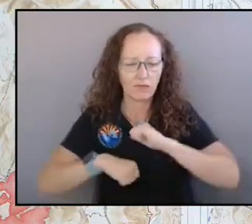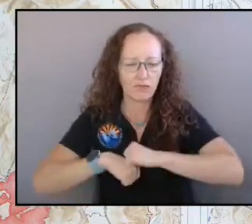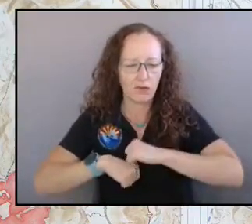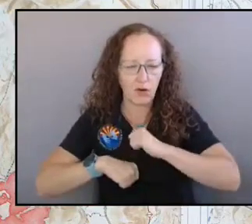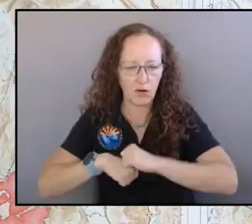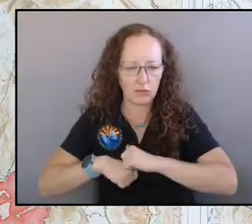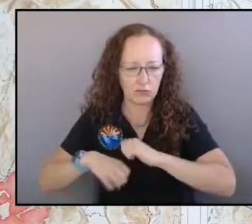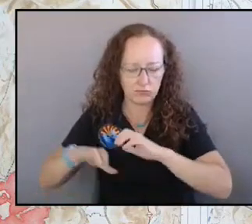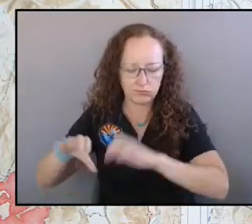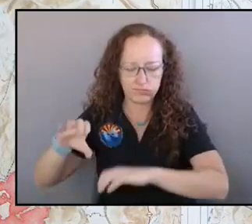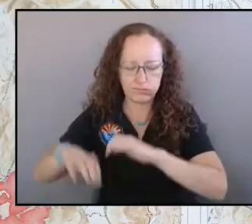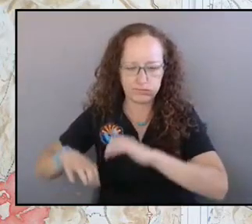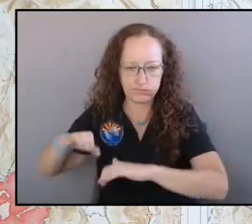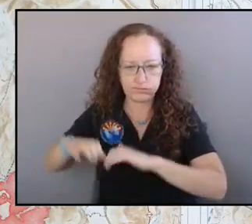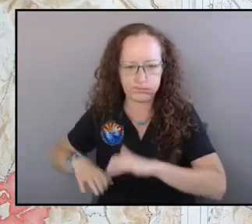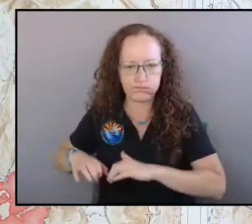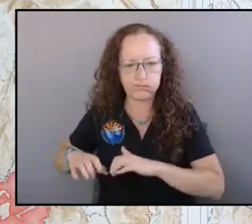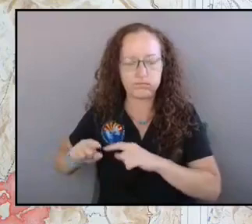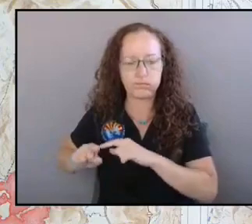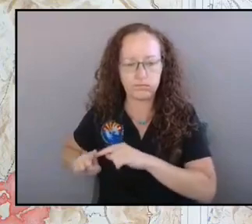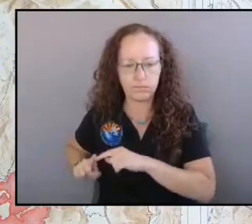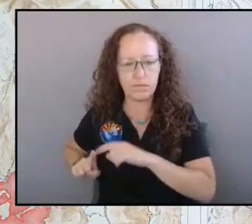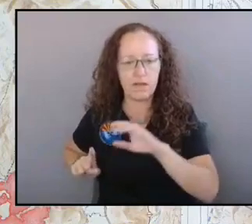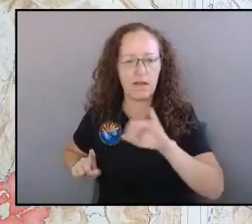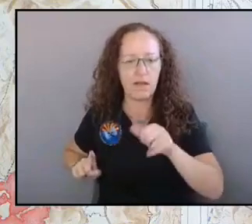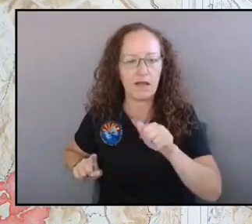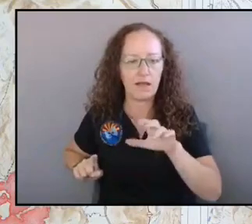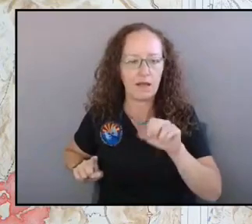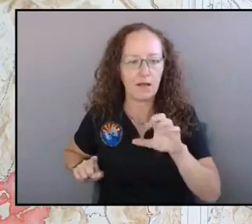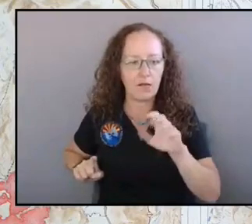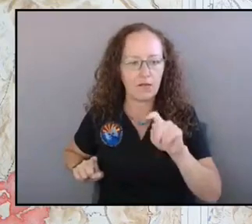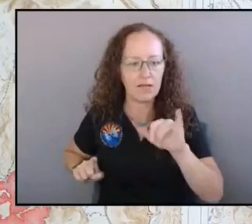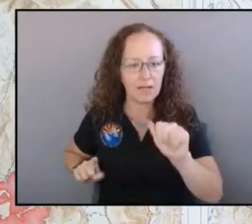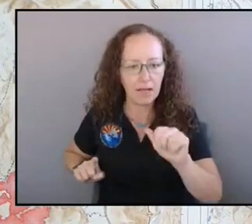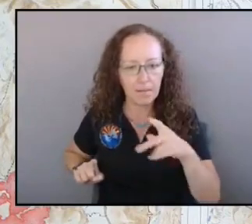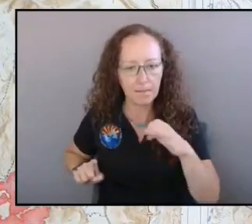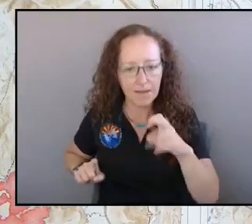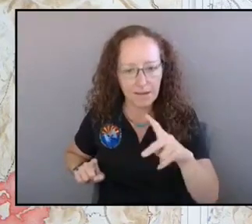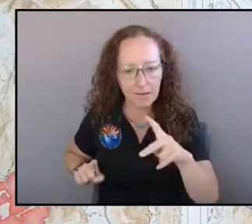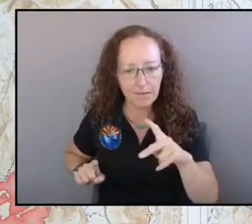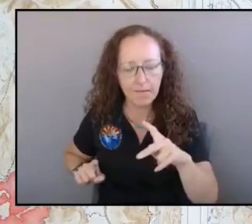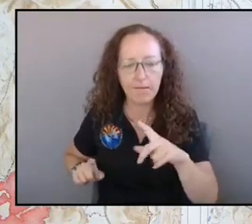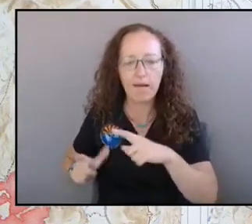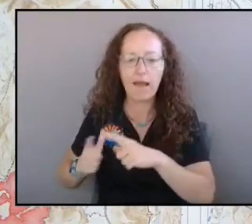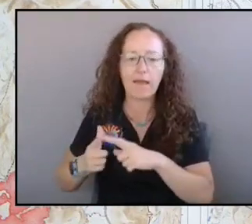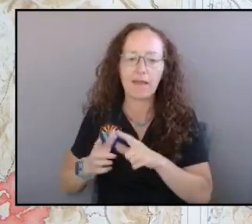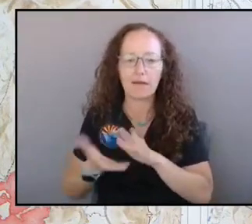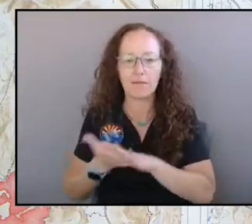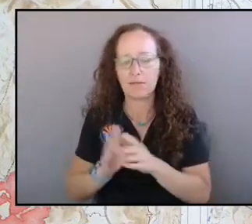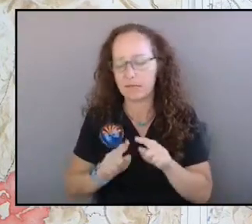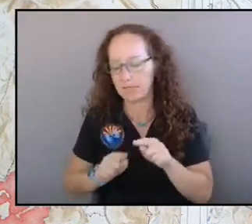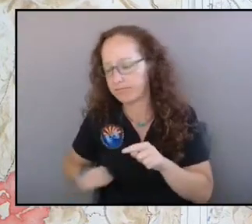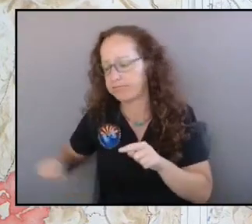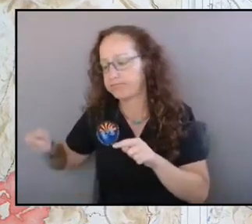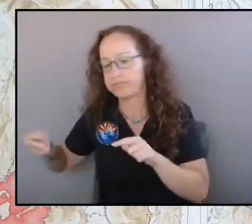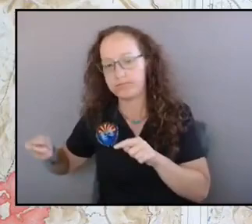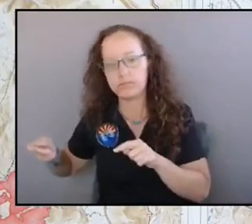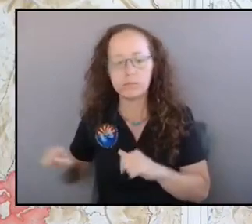and then the southern corner of the ridgeline before it turns back to the west. And then we're also going to coordinate